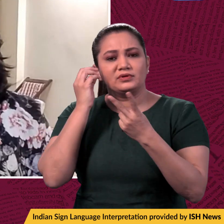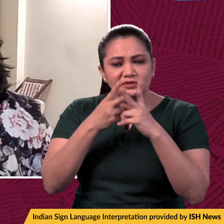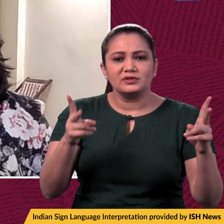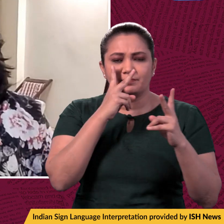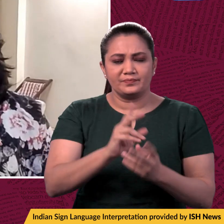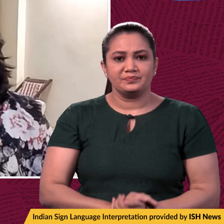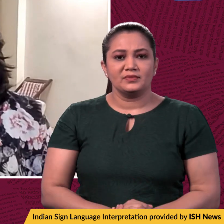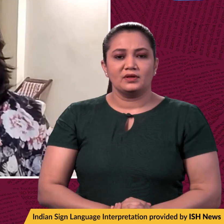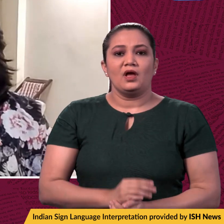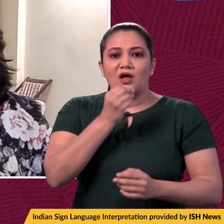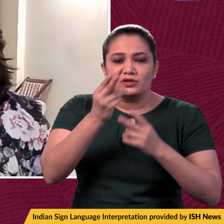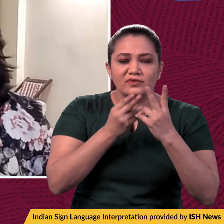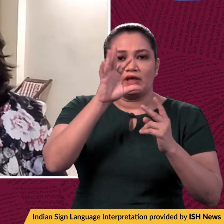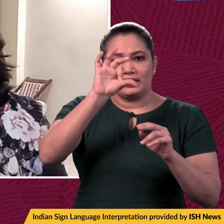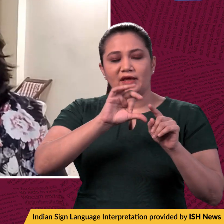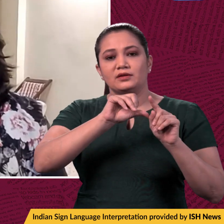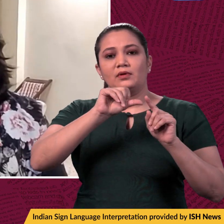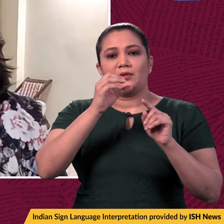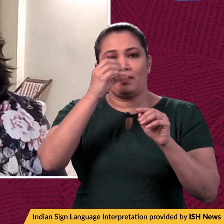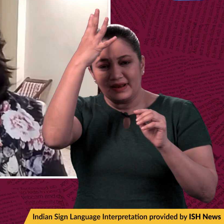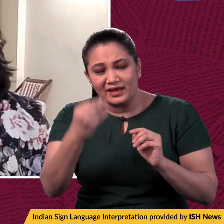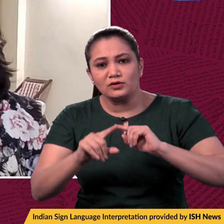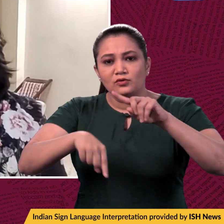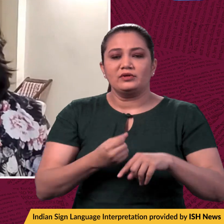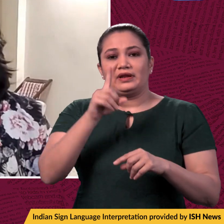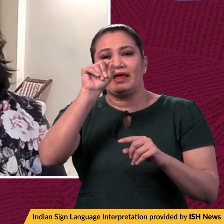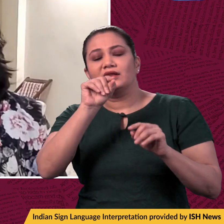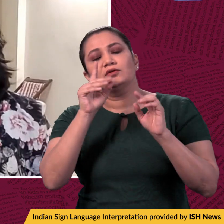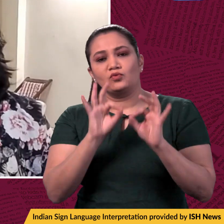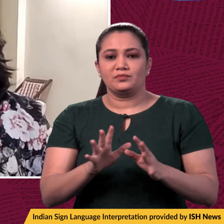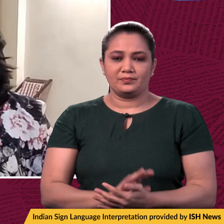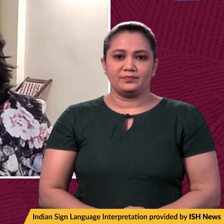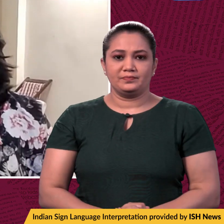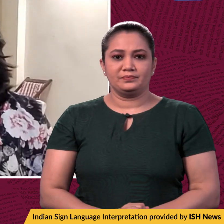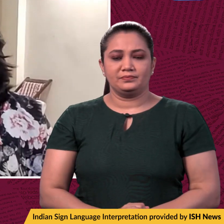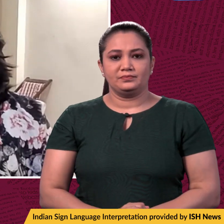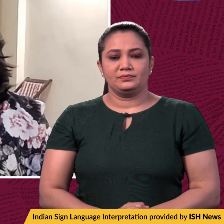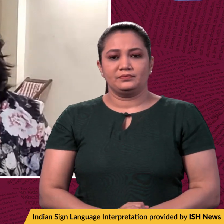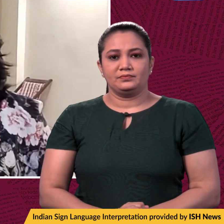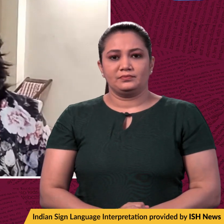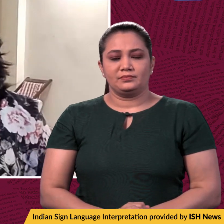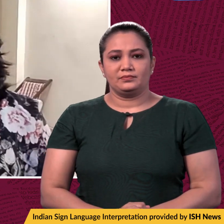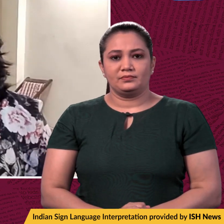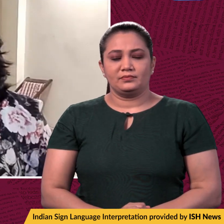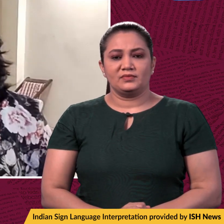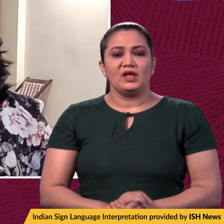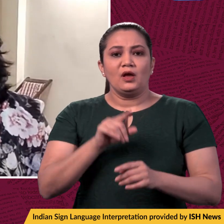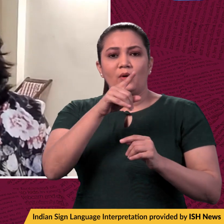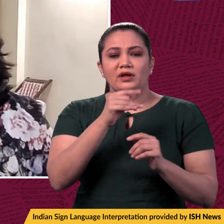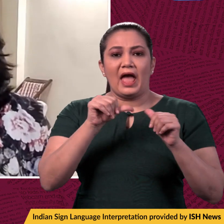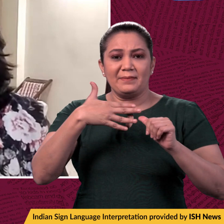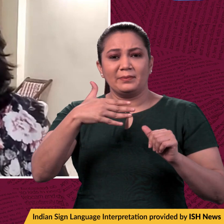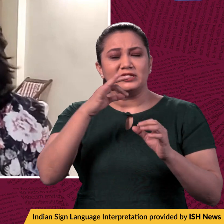restaurants and cafes from 9 p.m. to 10 p.m. In other news, now a special court